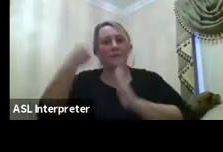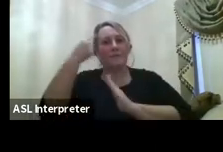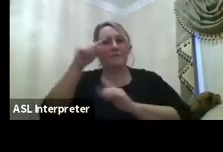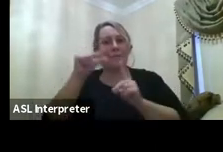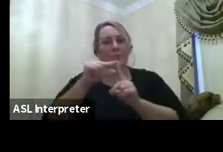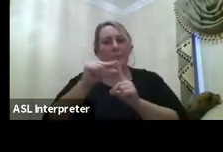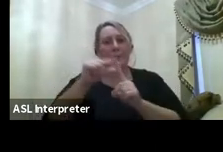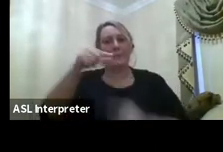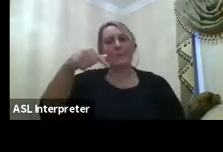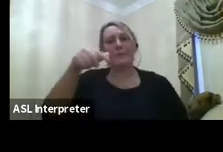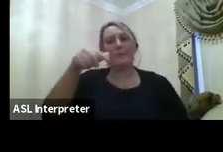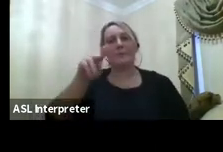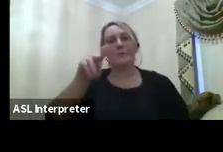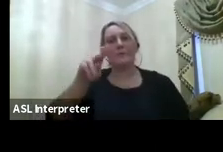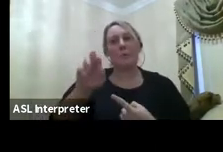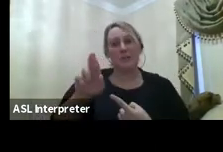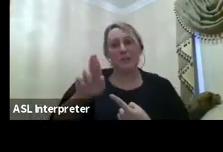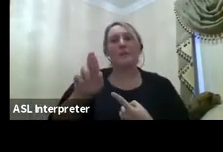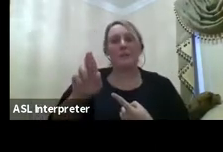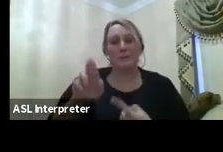idea of sort of